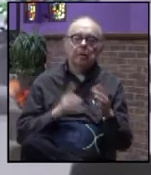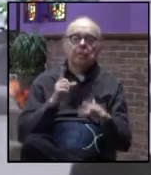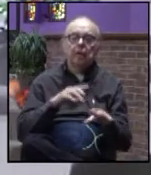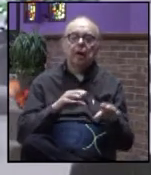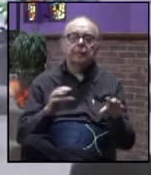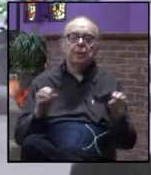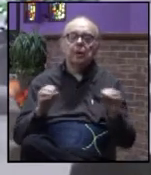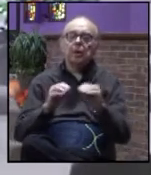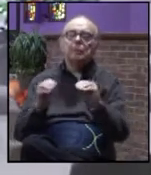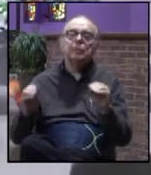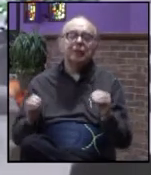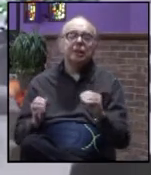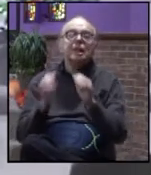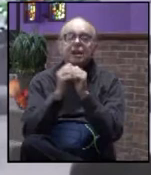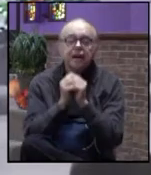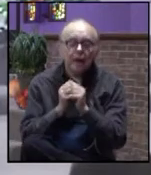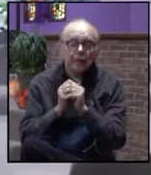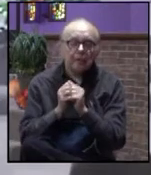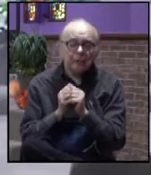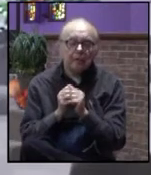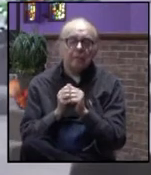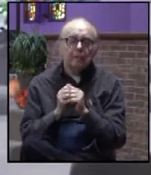together.